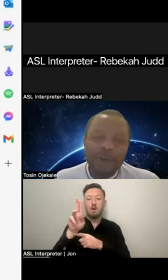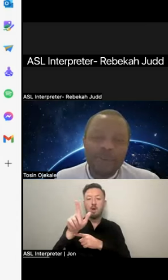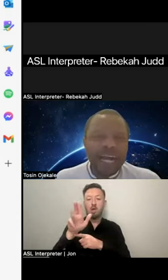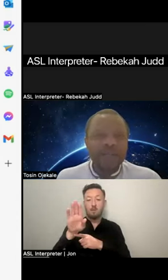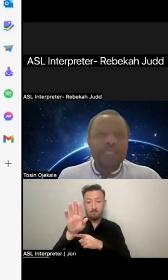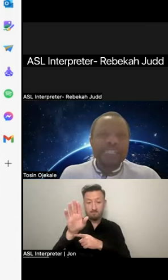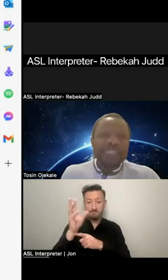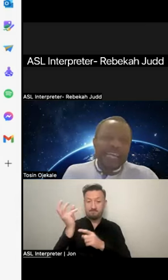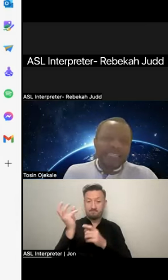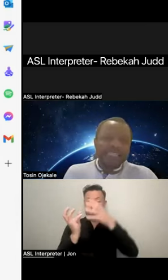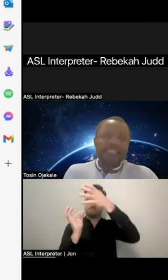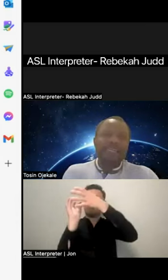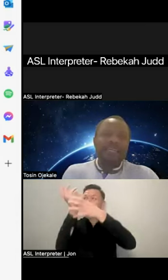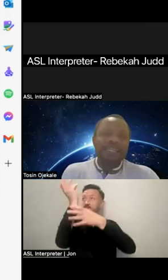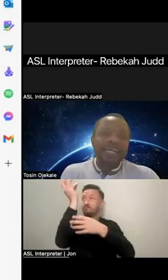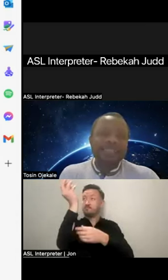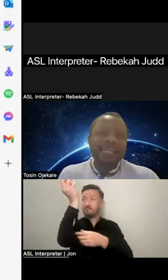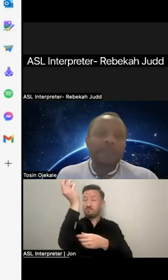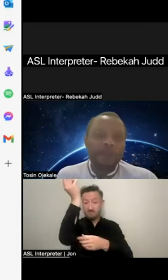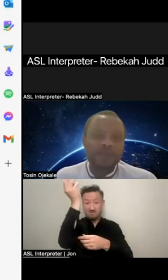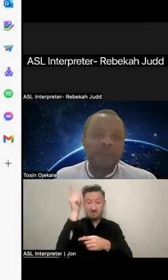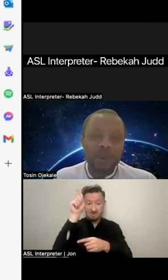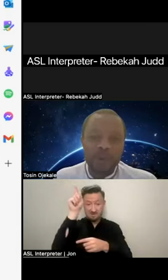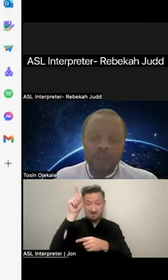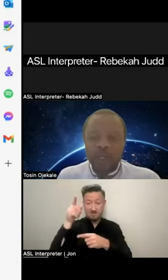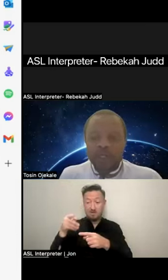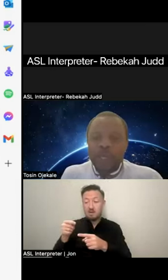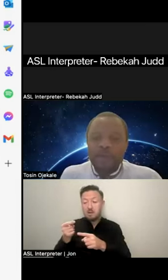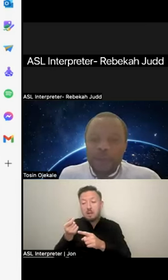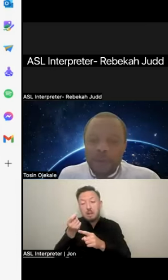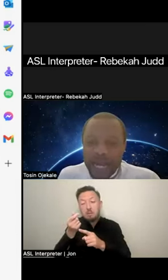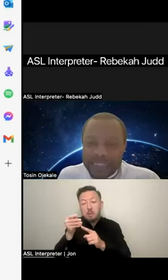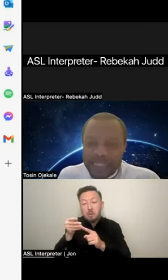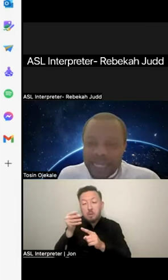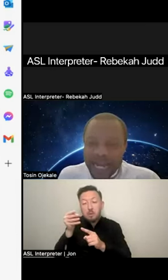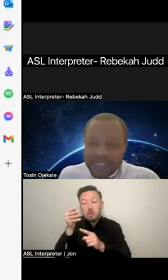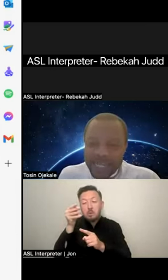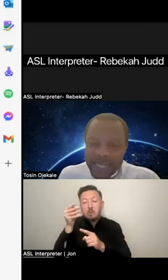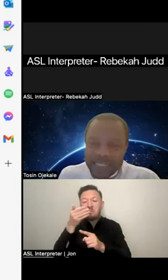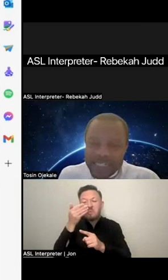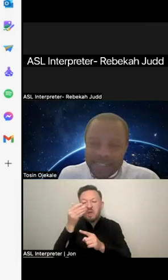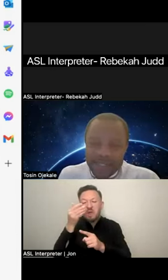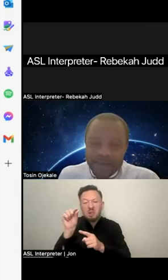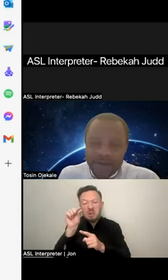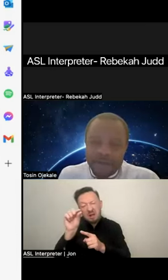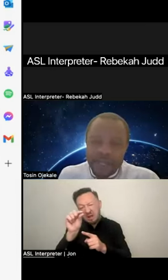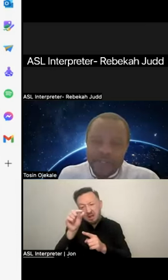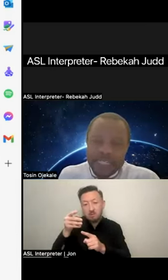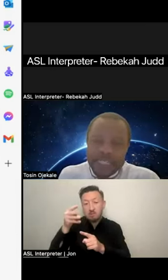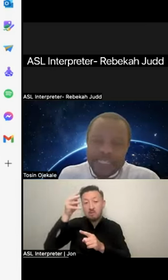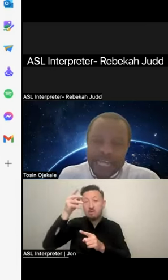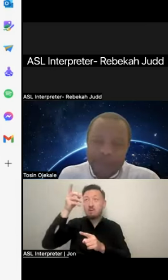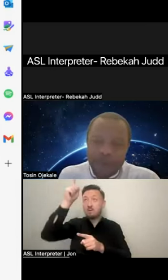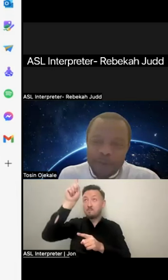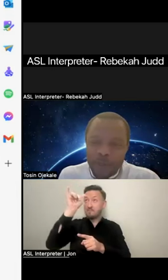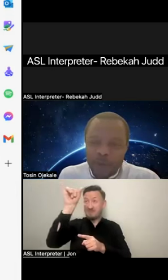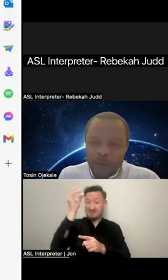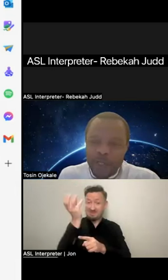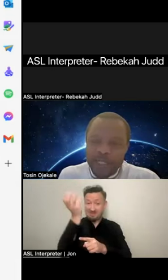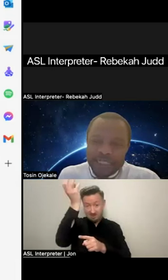sprinkler bulb cannot detect that type of smoke. So if you look at this graph here, you see the type